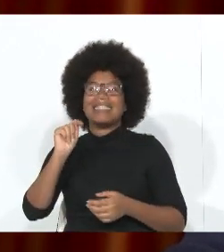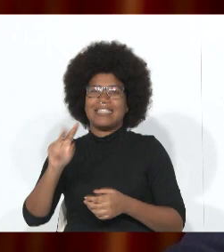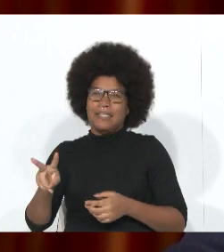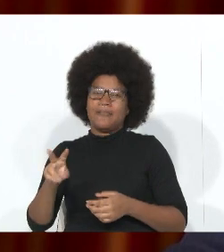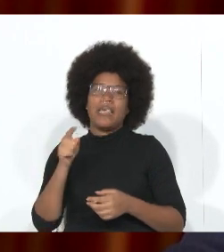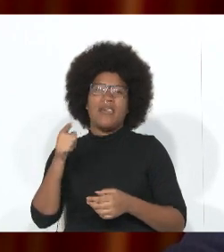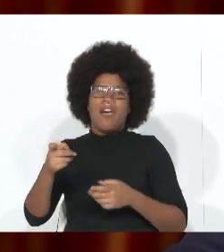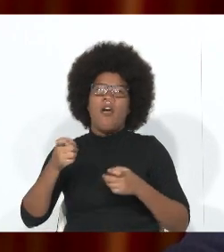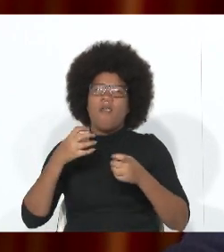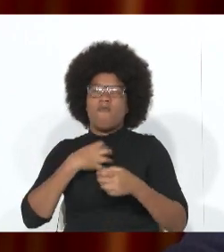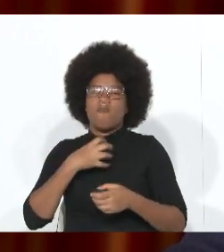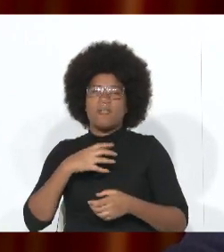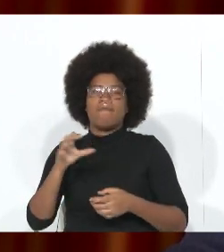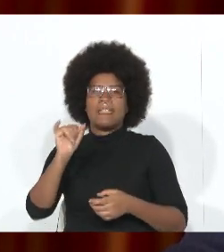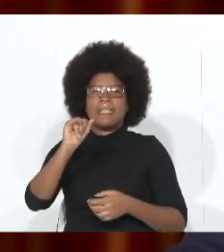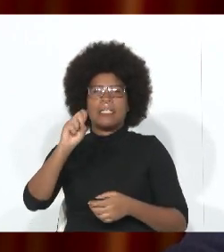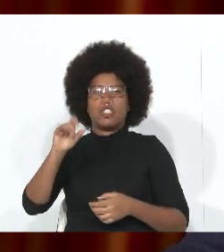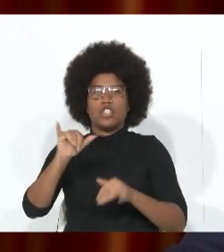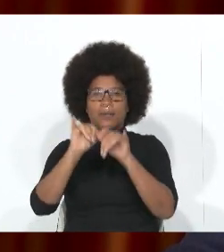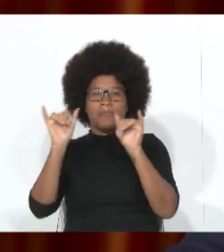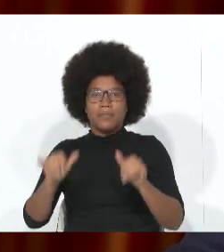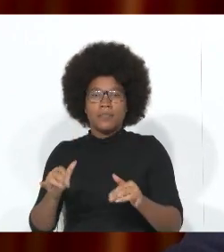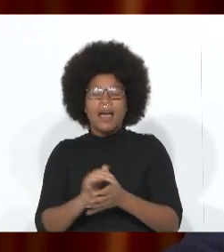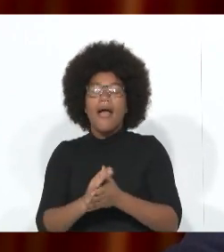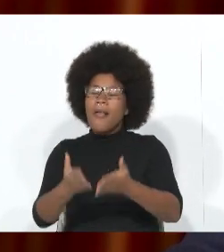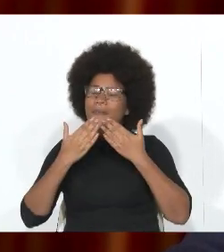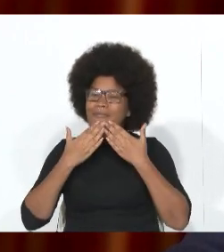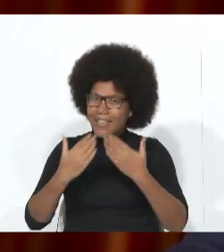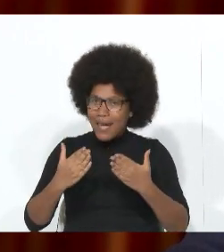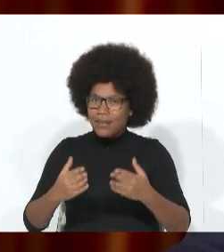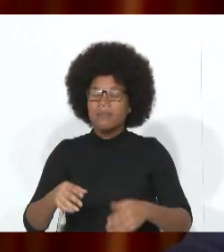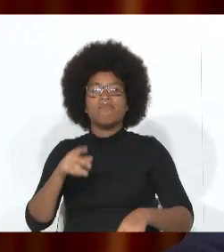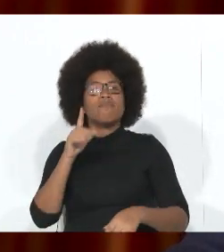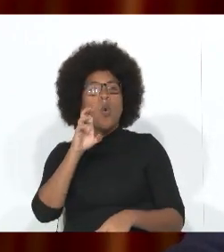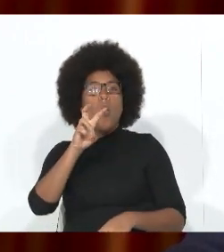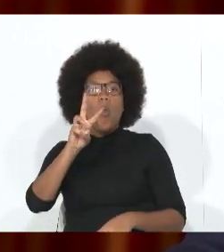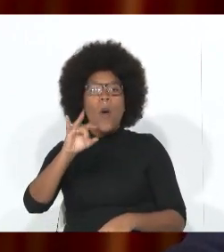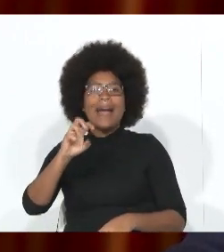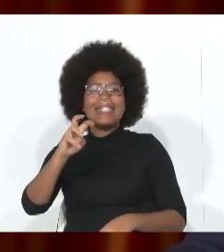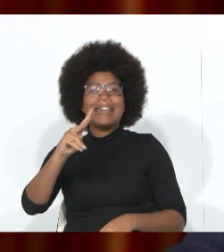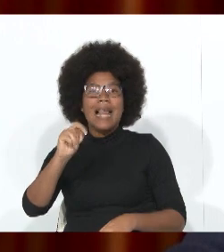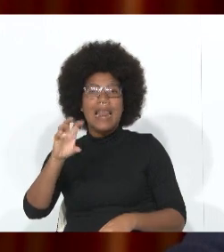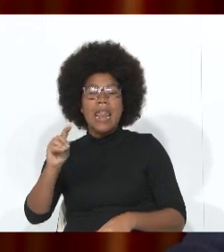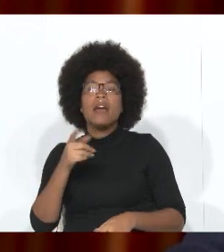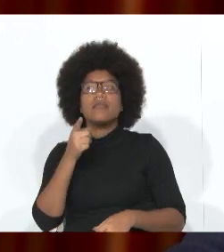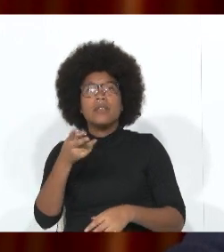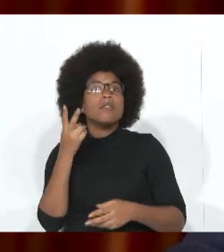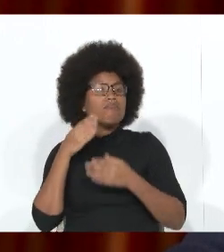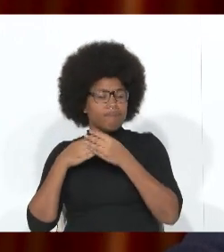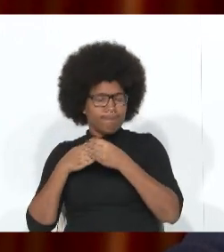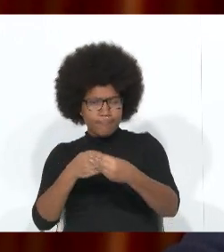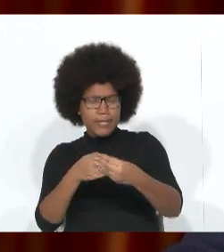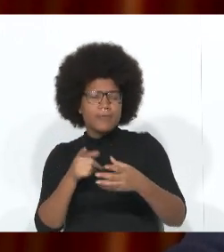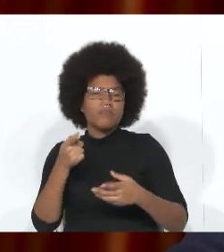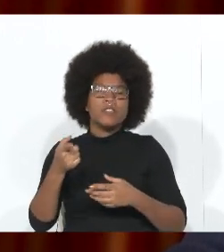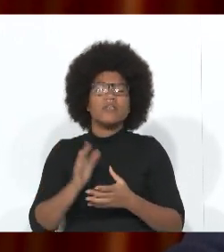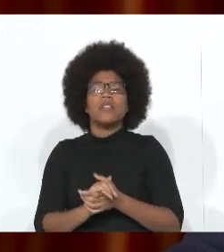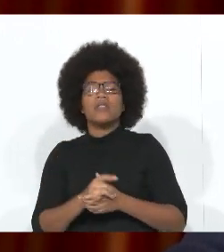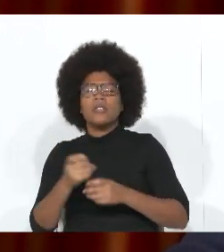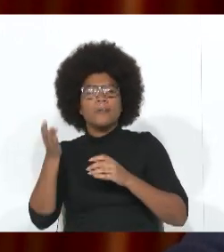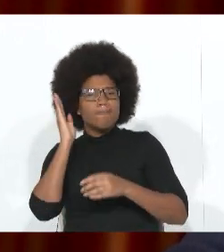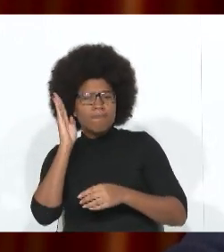Broadcaster. I also thank Mr. Wendell Etienne for agreeing to employ his communication and media skills as